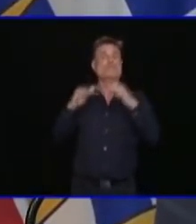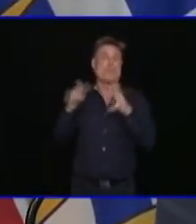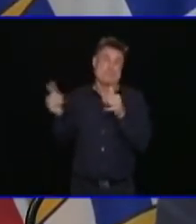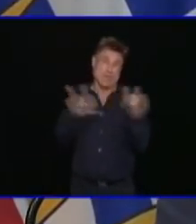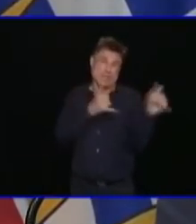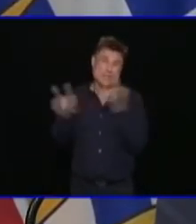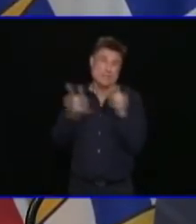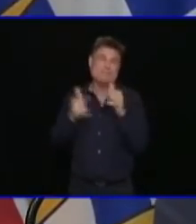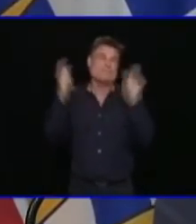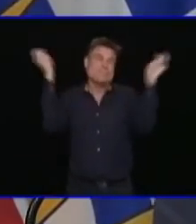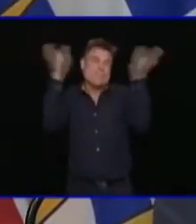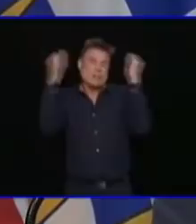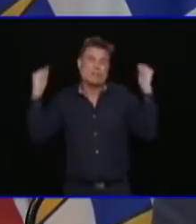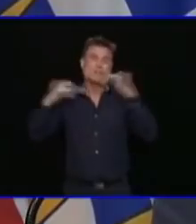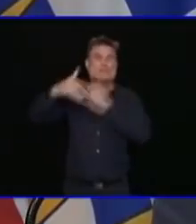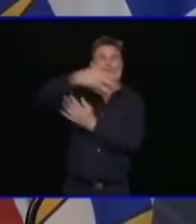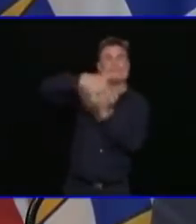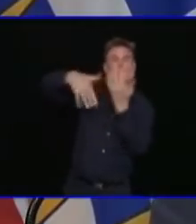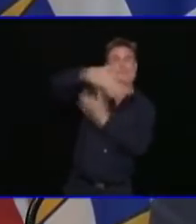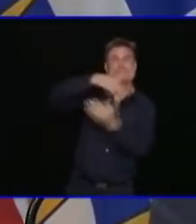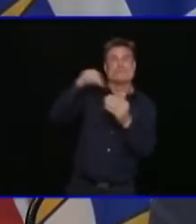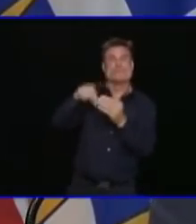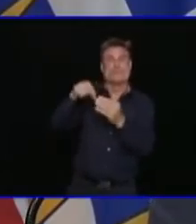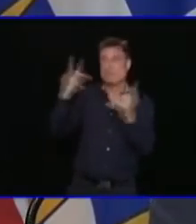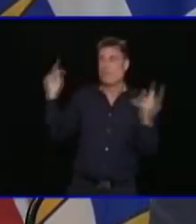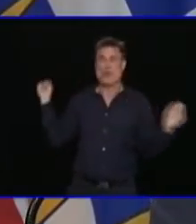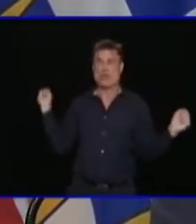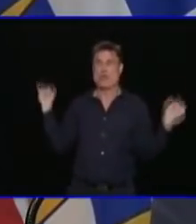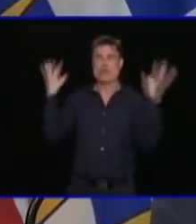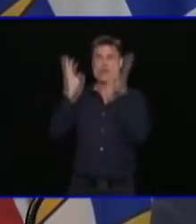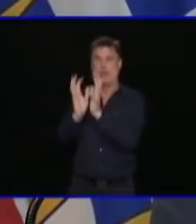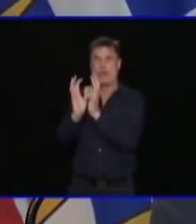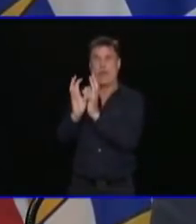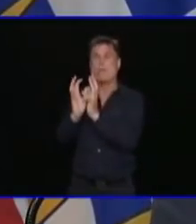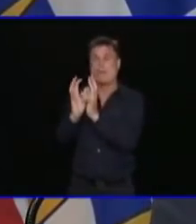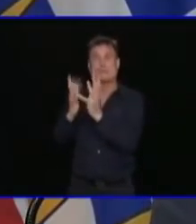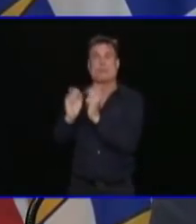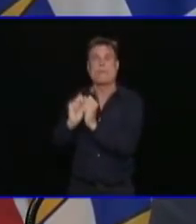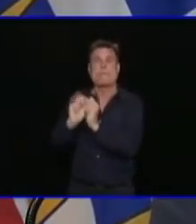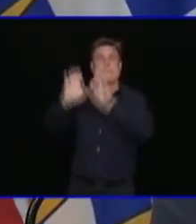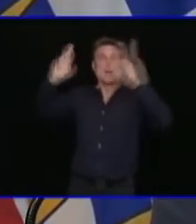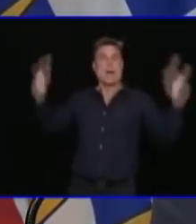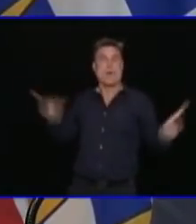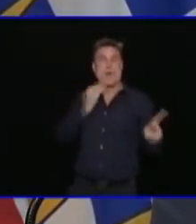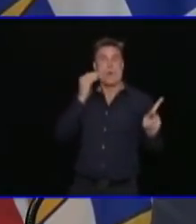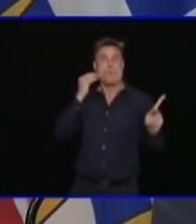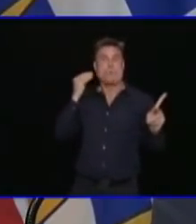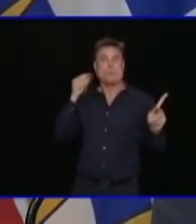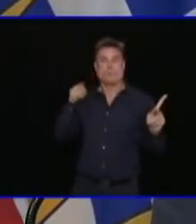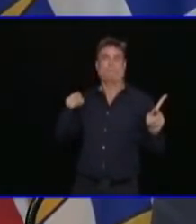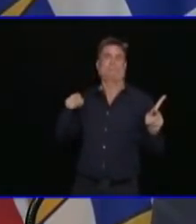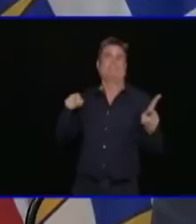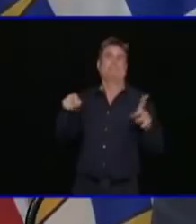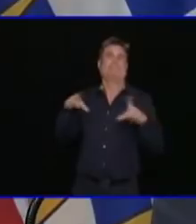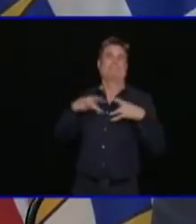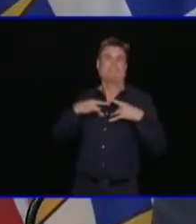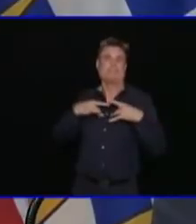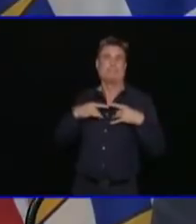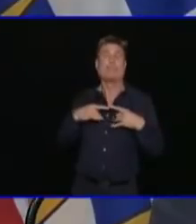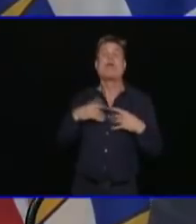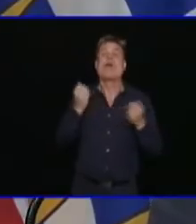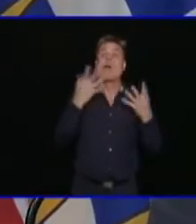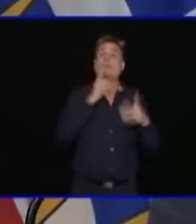now have 253 active cases, of whom 16 people are in hospital, 4 of whom are in critical care